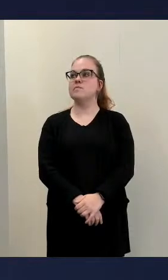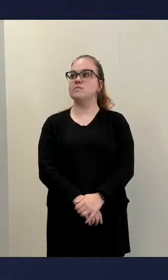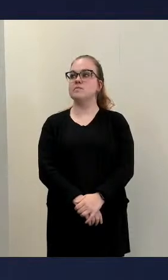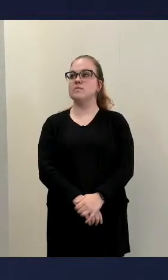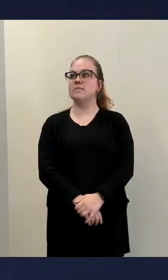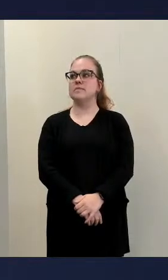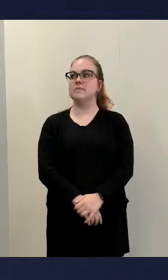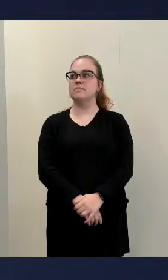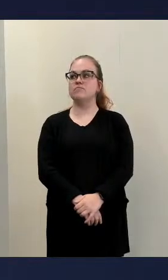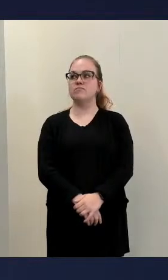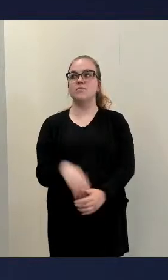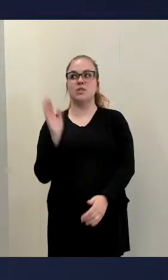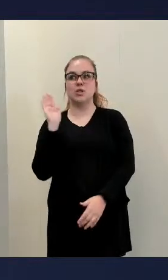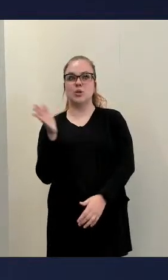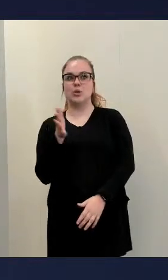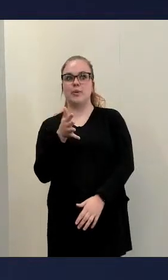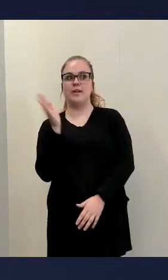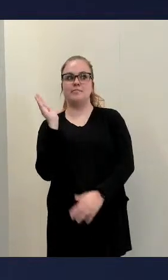You are going to speak.